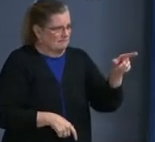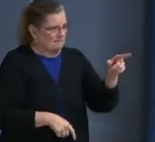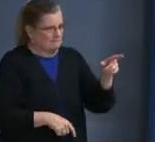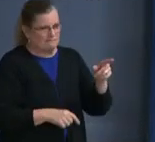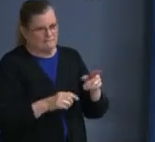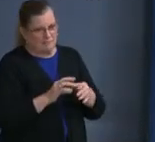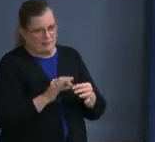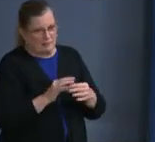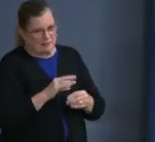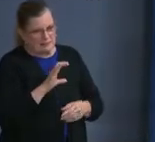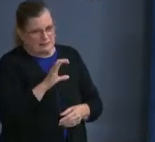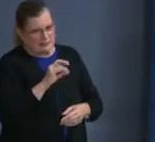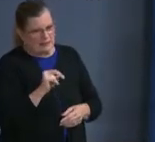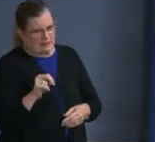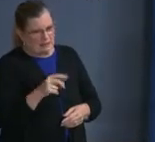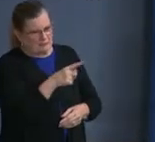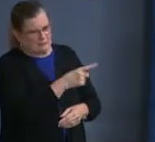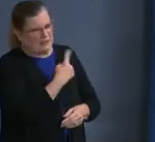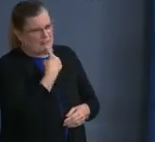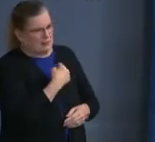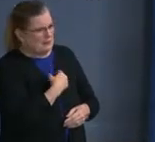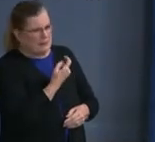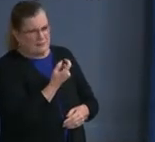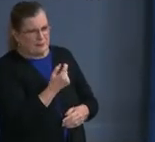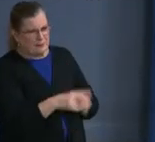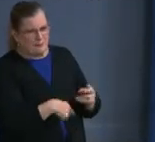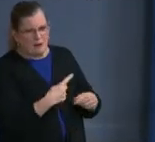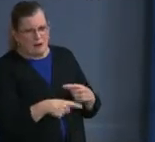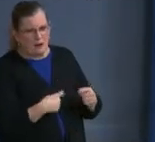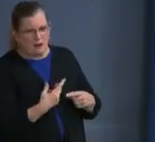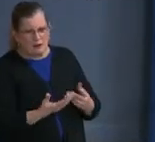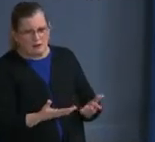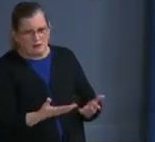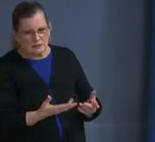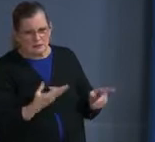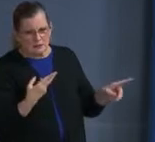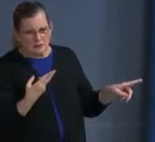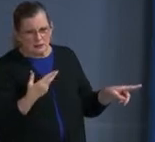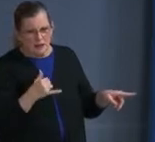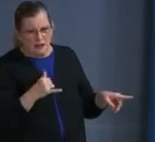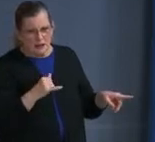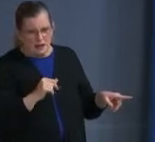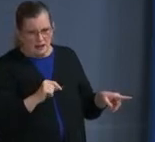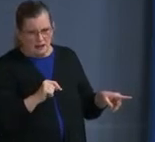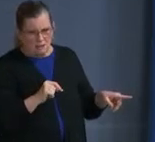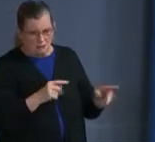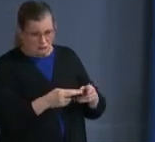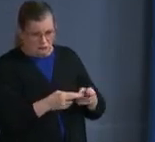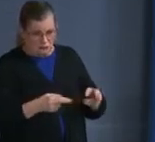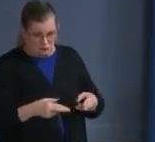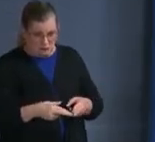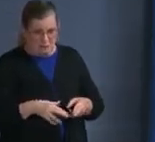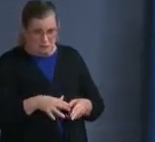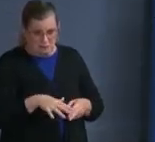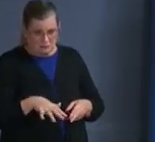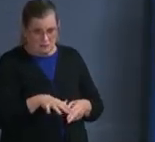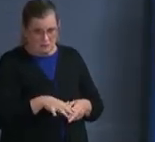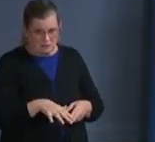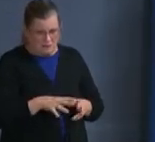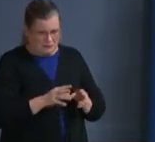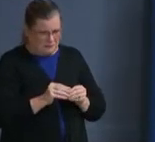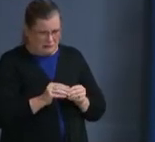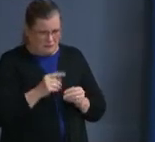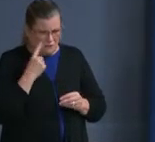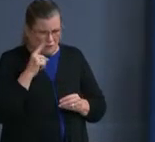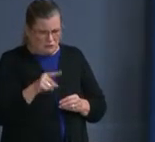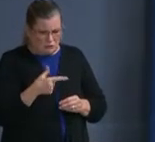Can you tell me a little bit about this Hyatt Regency meeting of GOP members of Congress this week?